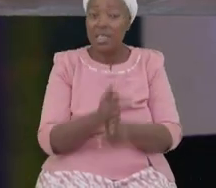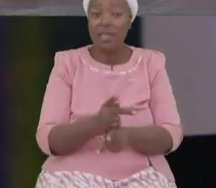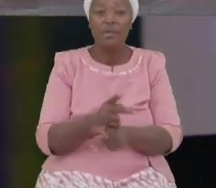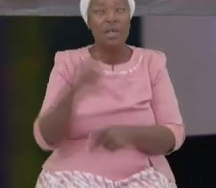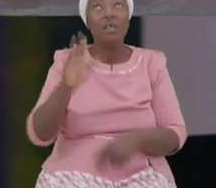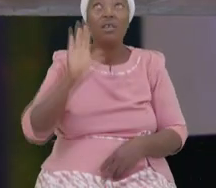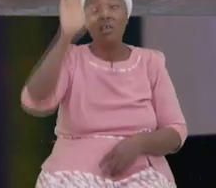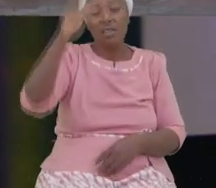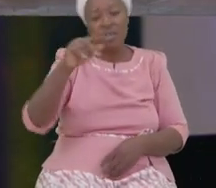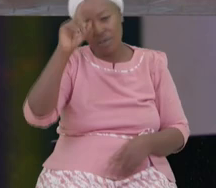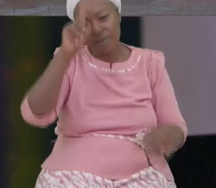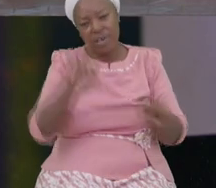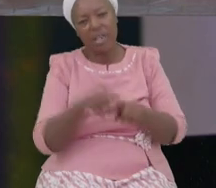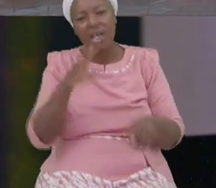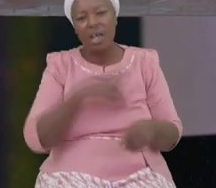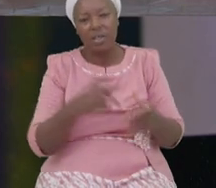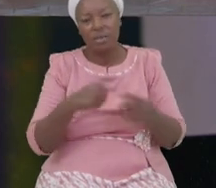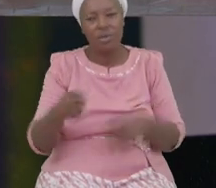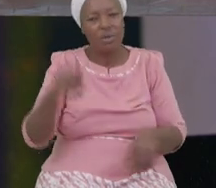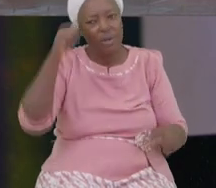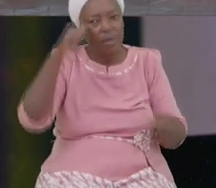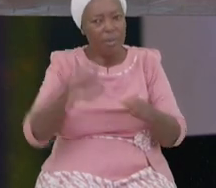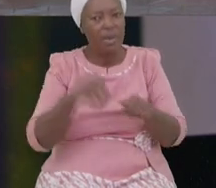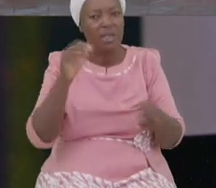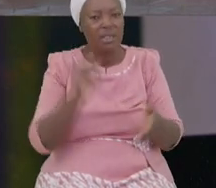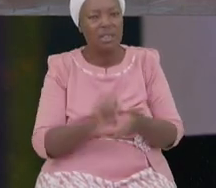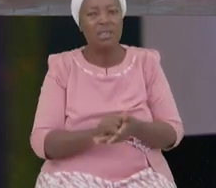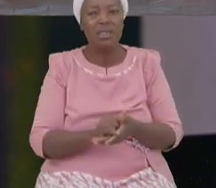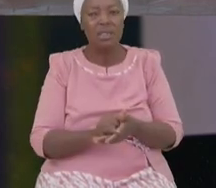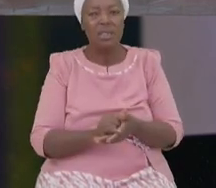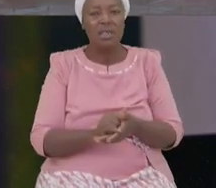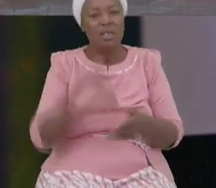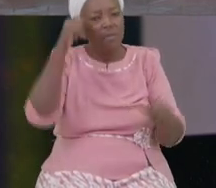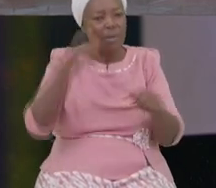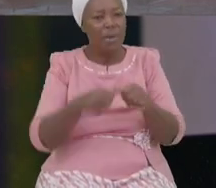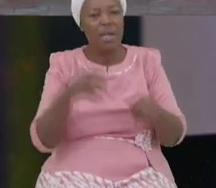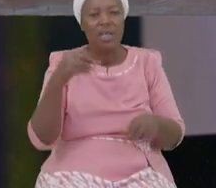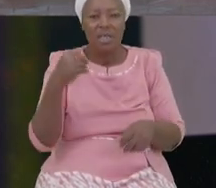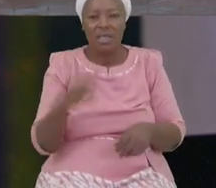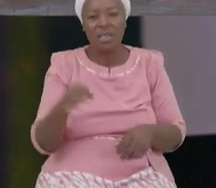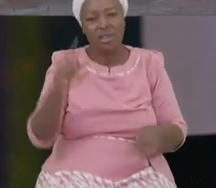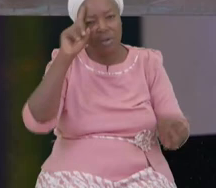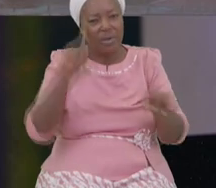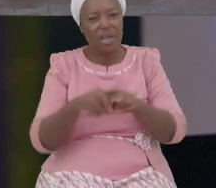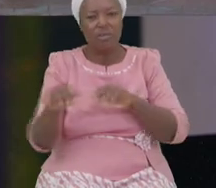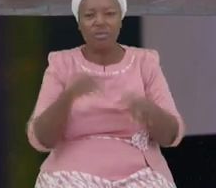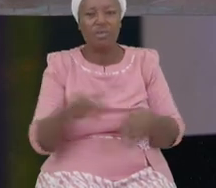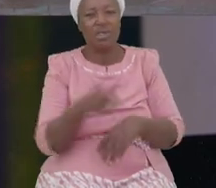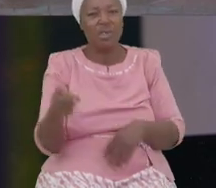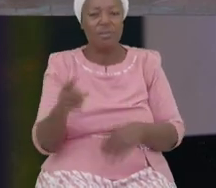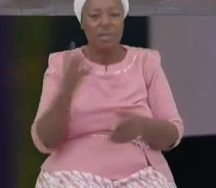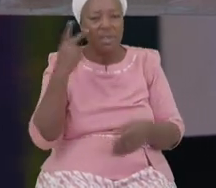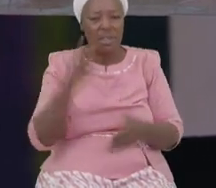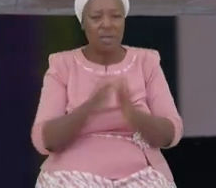and to remember that his commandment and to remember his covenant and to do them. Look at Psalm